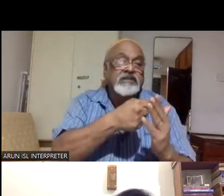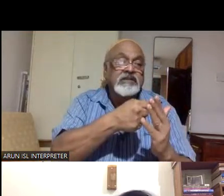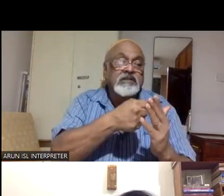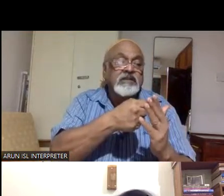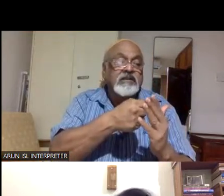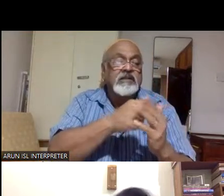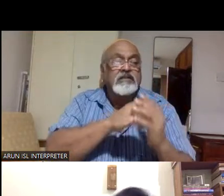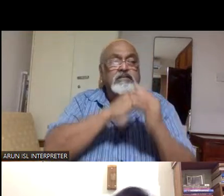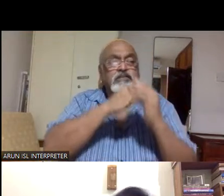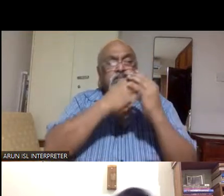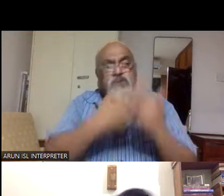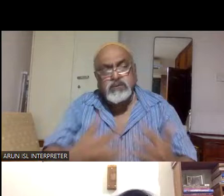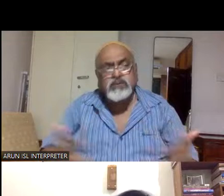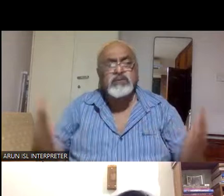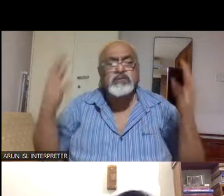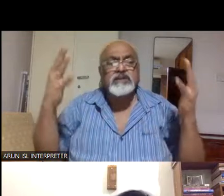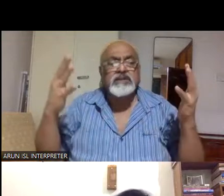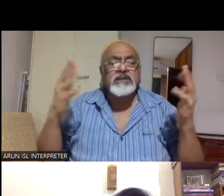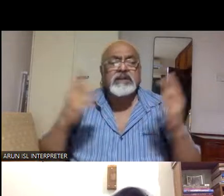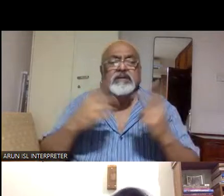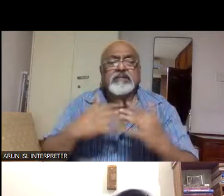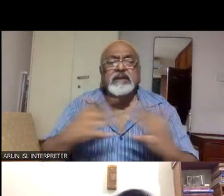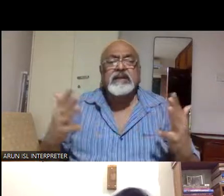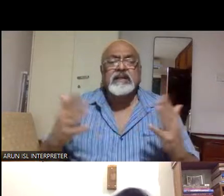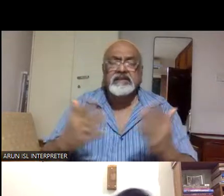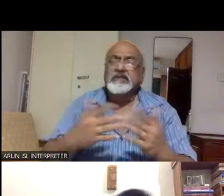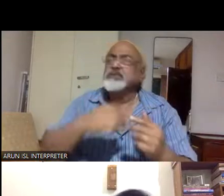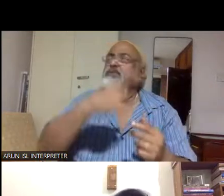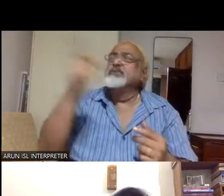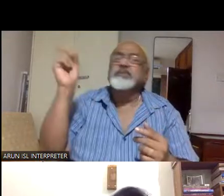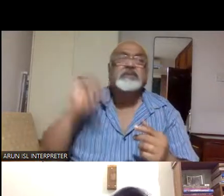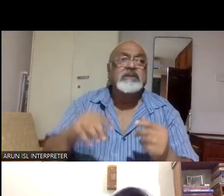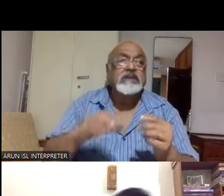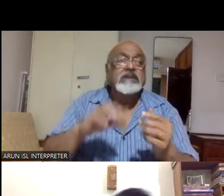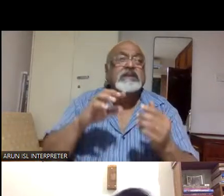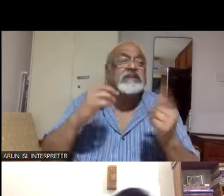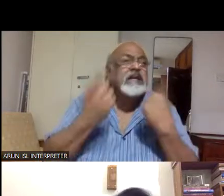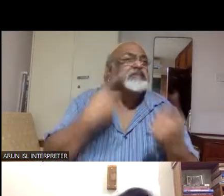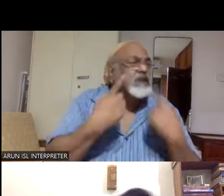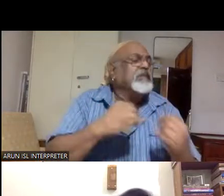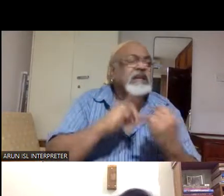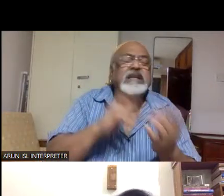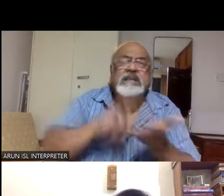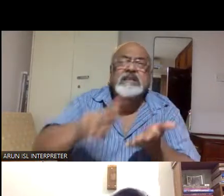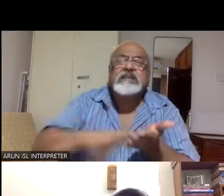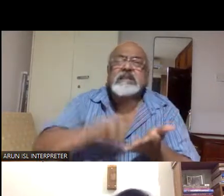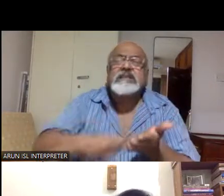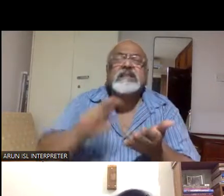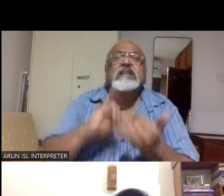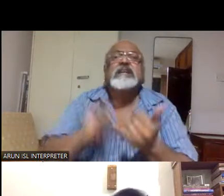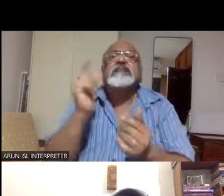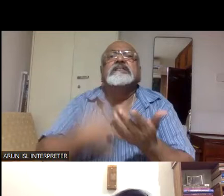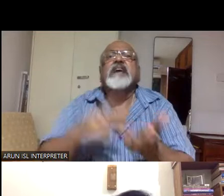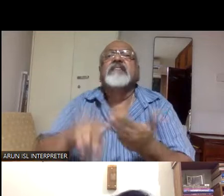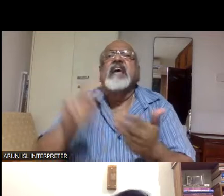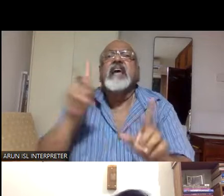when organizations, academic experts, they started doing surveys and researches? In fact, I had an